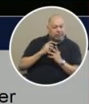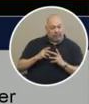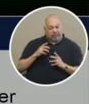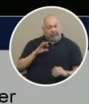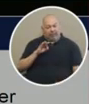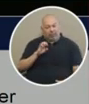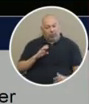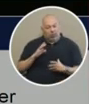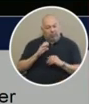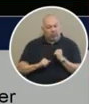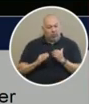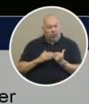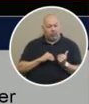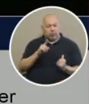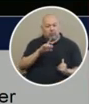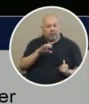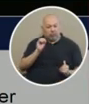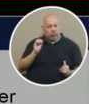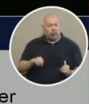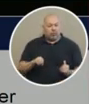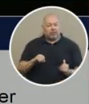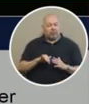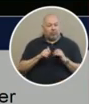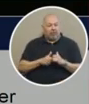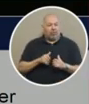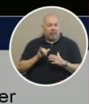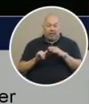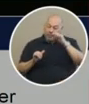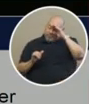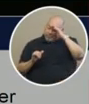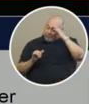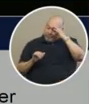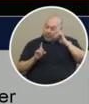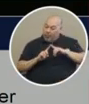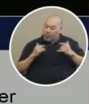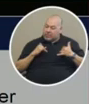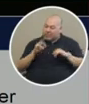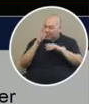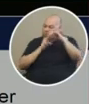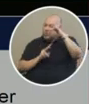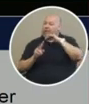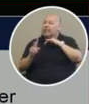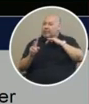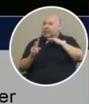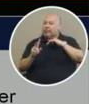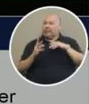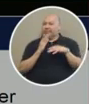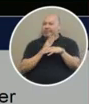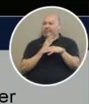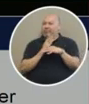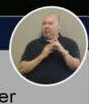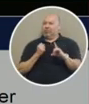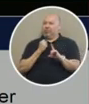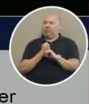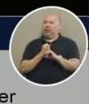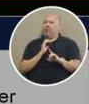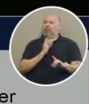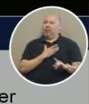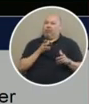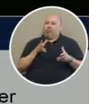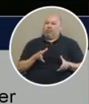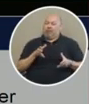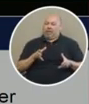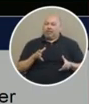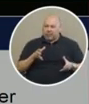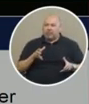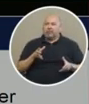end of February, we've collected close to 100%, so we're right in line with that. However, we're still projecting a minimal impact for the